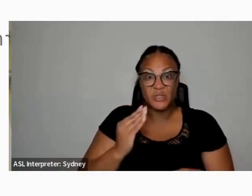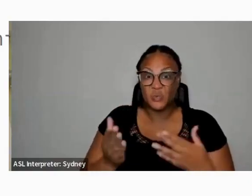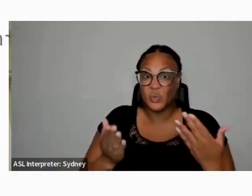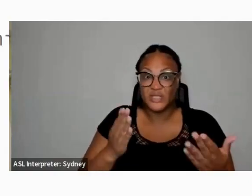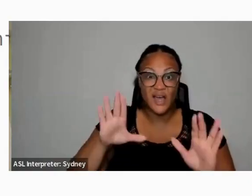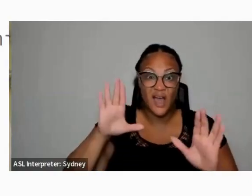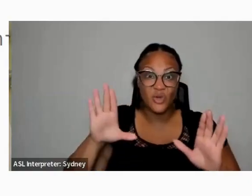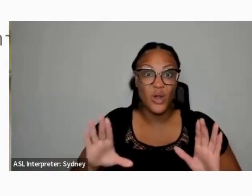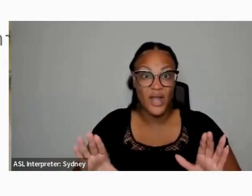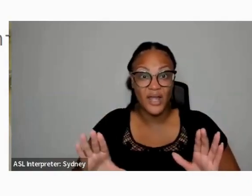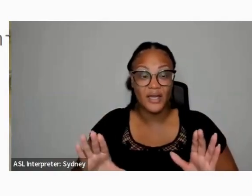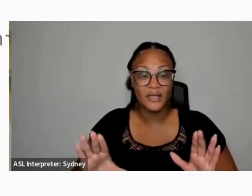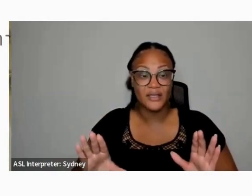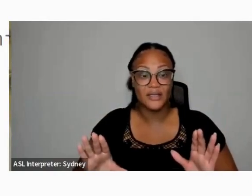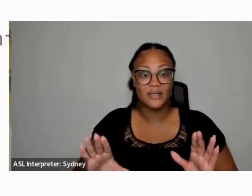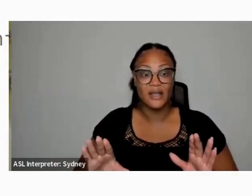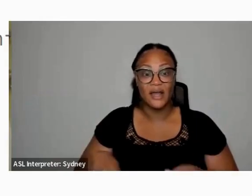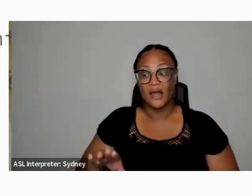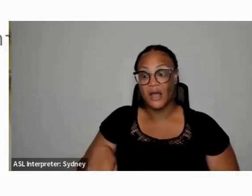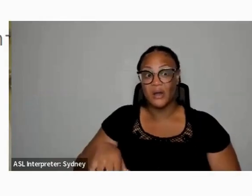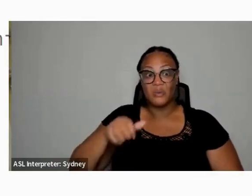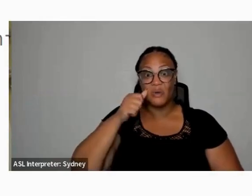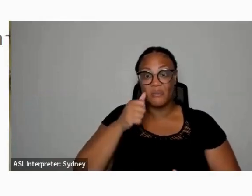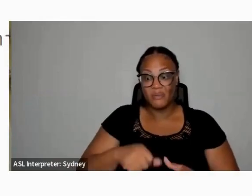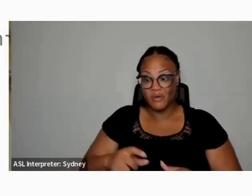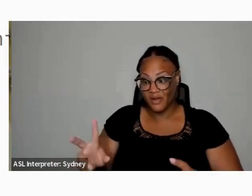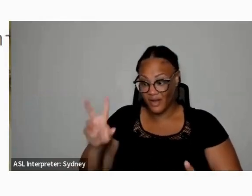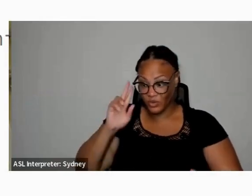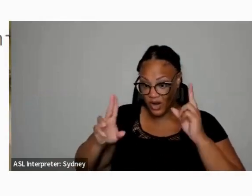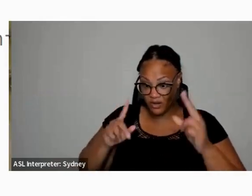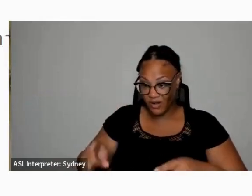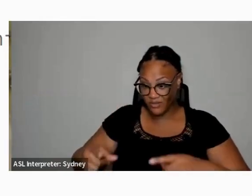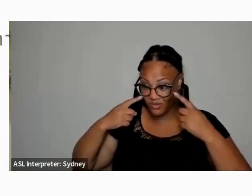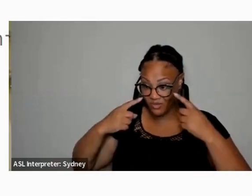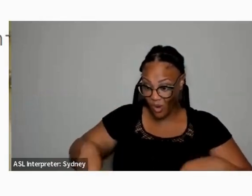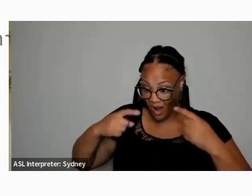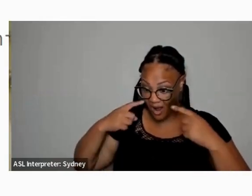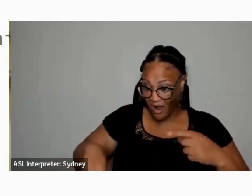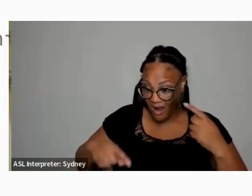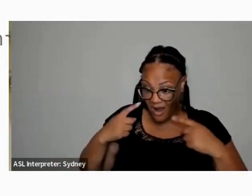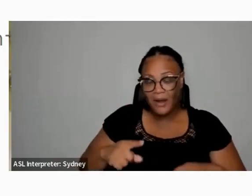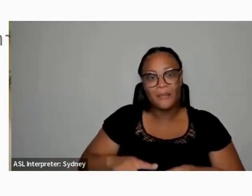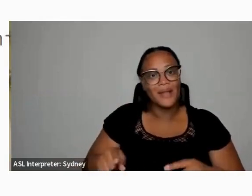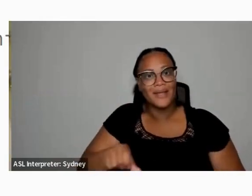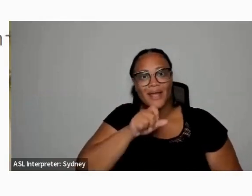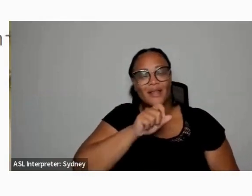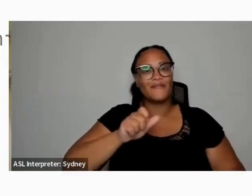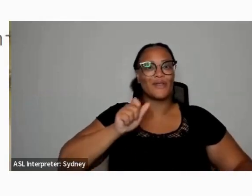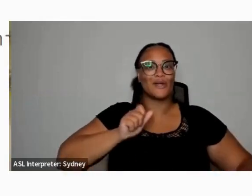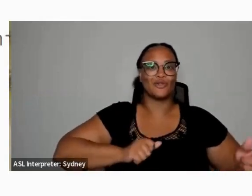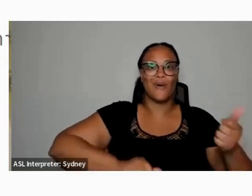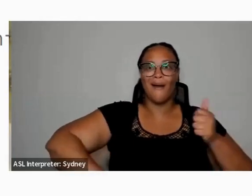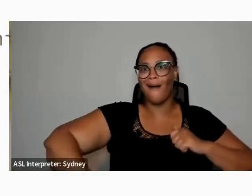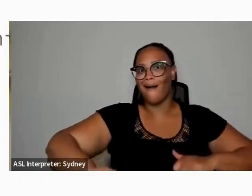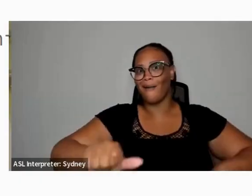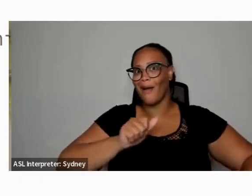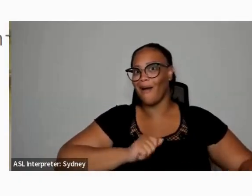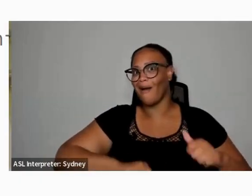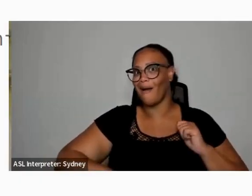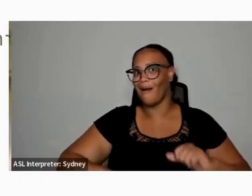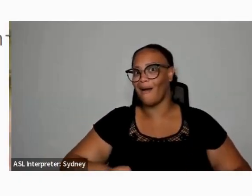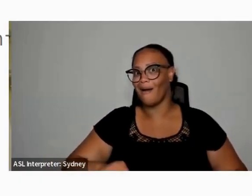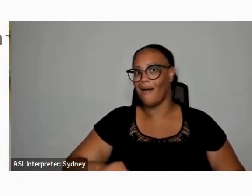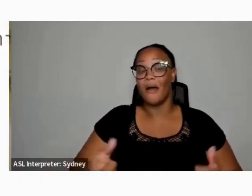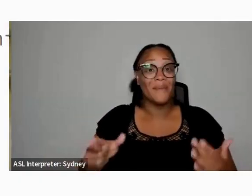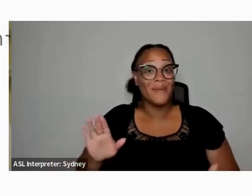like remember I had to get my hair cut and I cried, and they love the drama of that. And that might become a favorite book because there's a